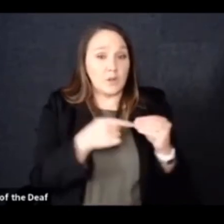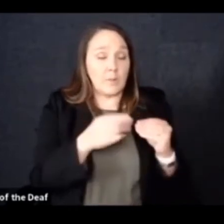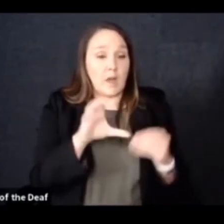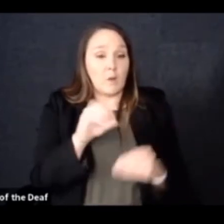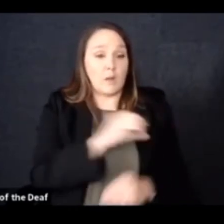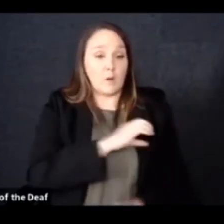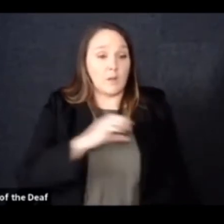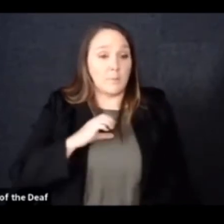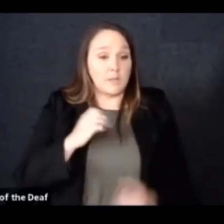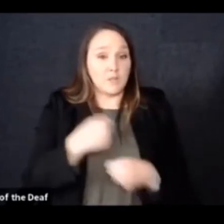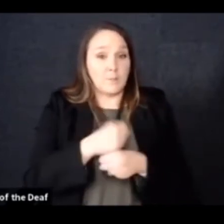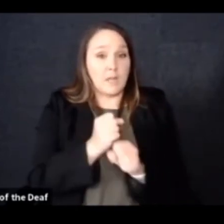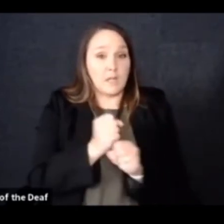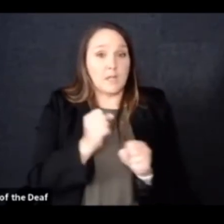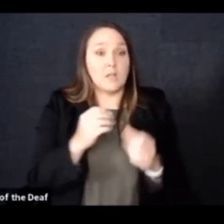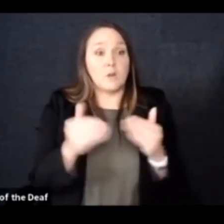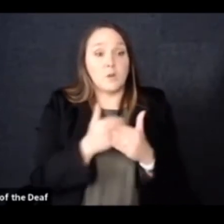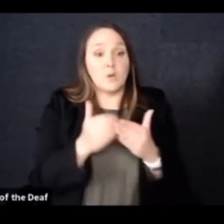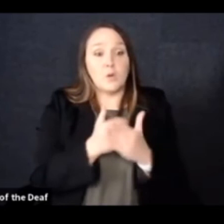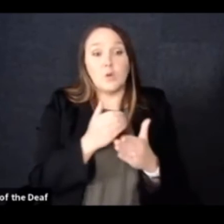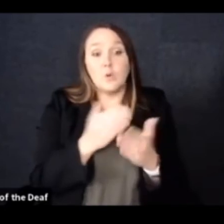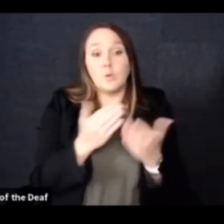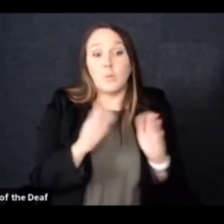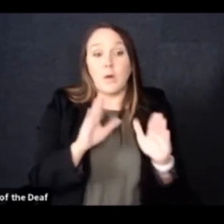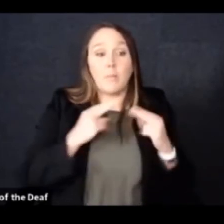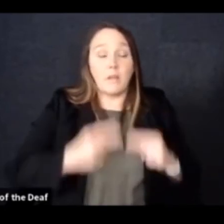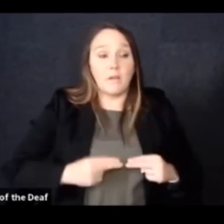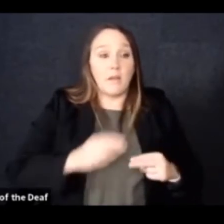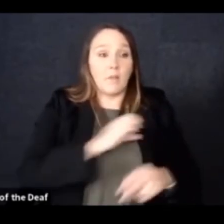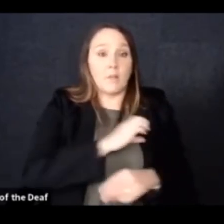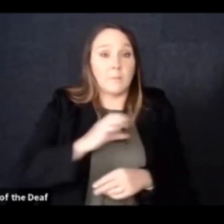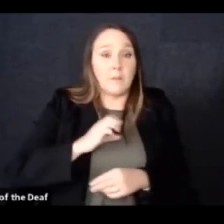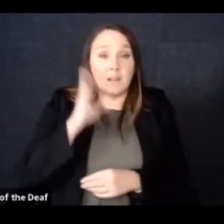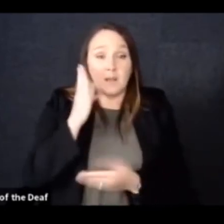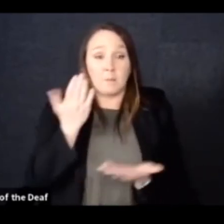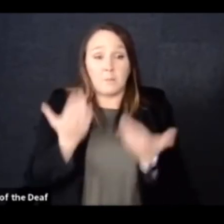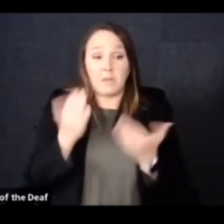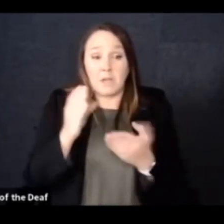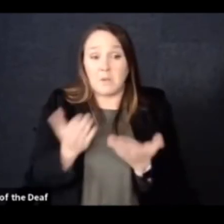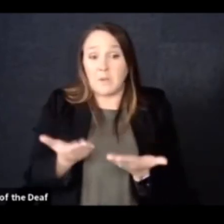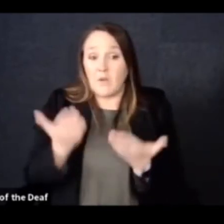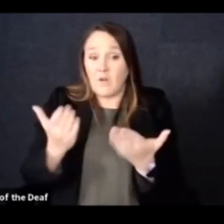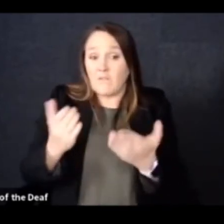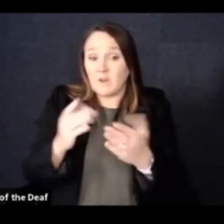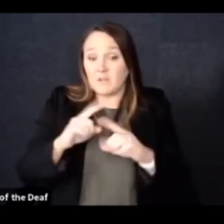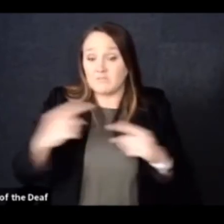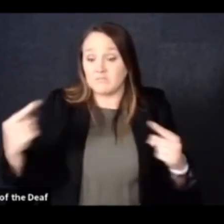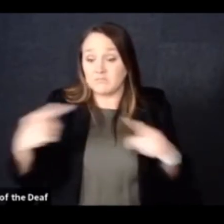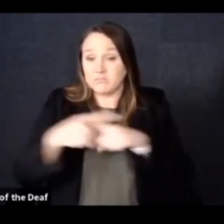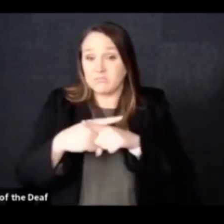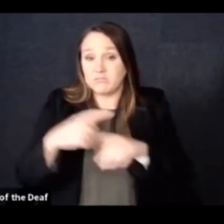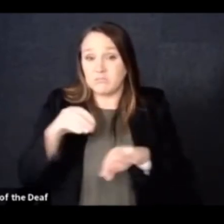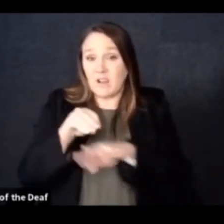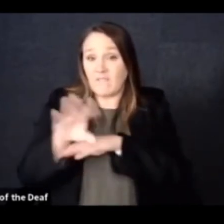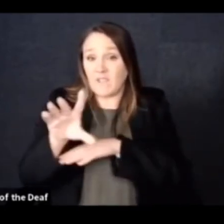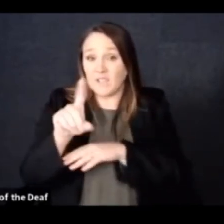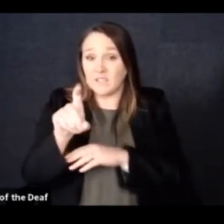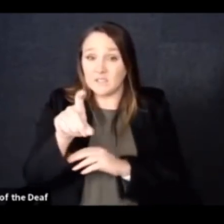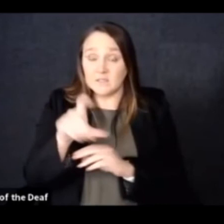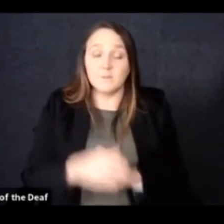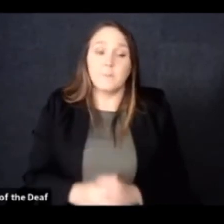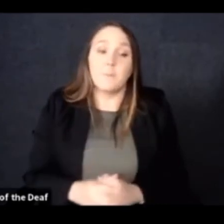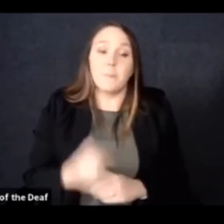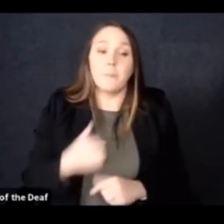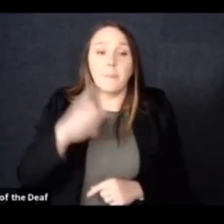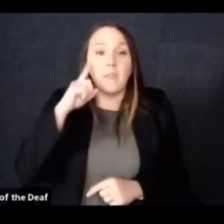creating a new health/economic committee that it might offer conflicting advice from what you might recommend? I